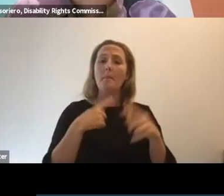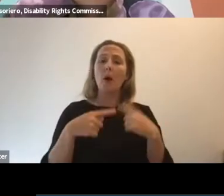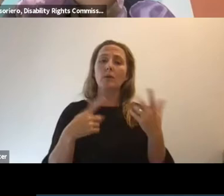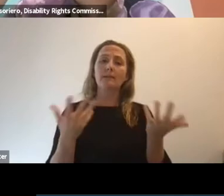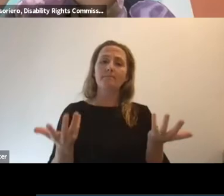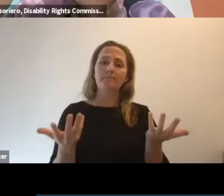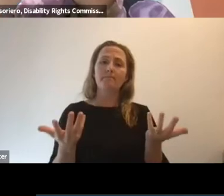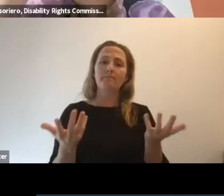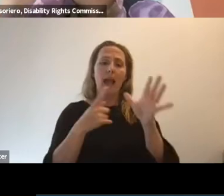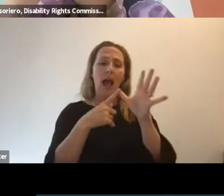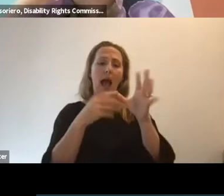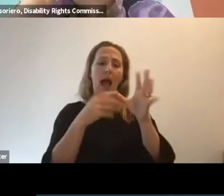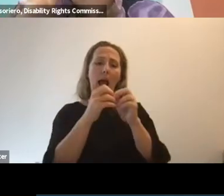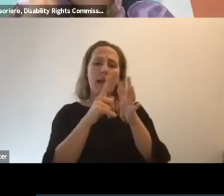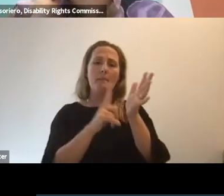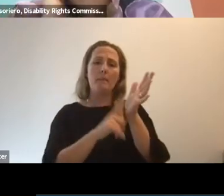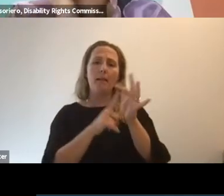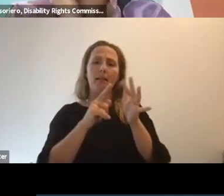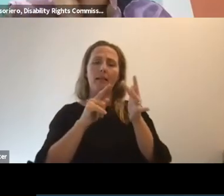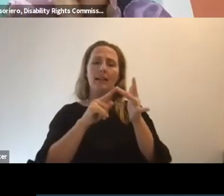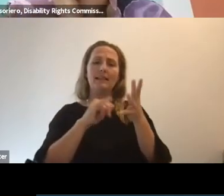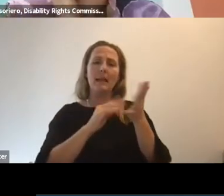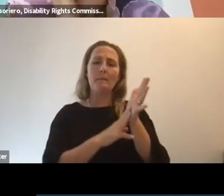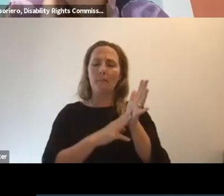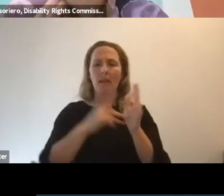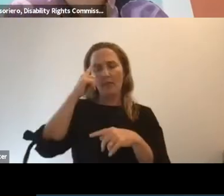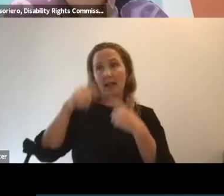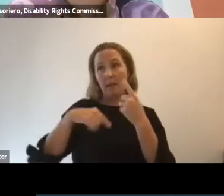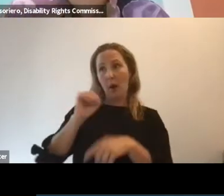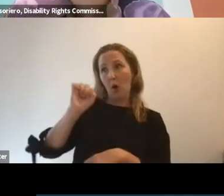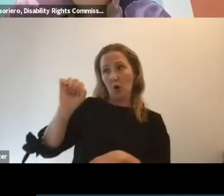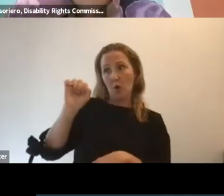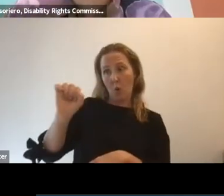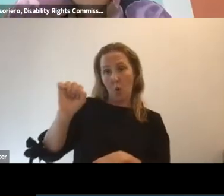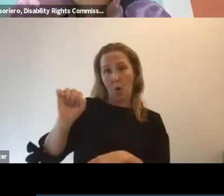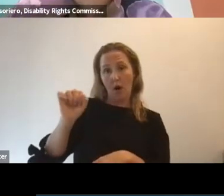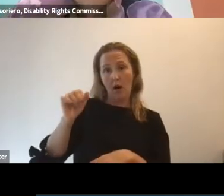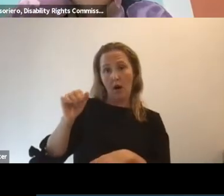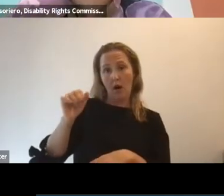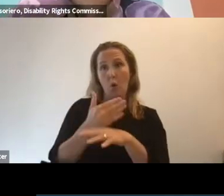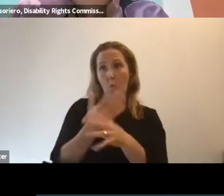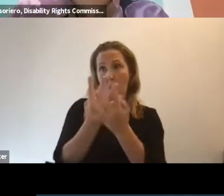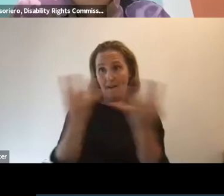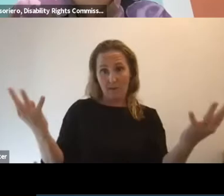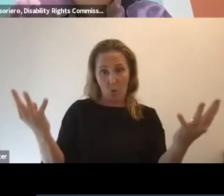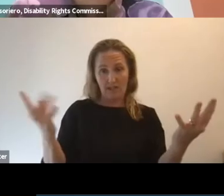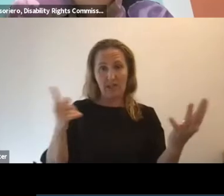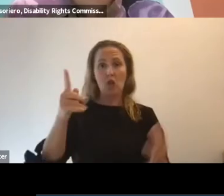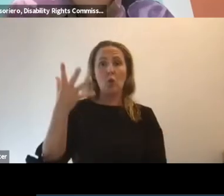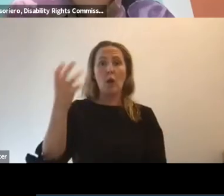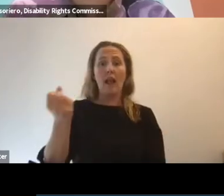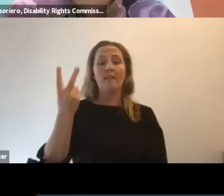thinking about your workforce. I mean, you've got 2,300 military officers plus the